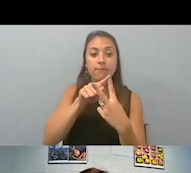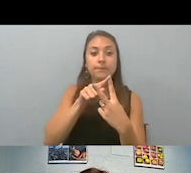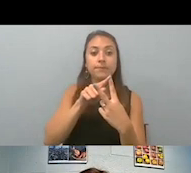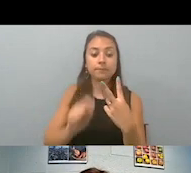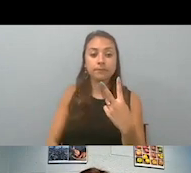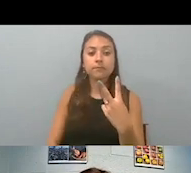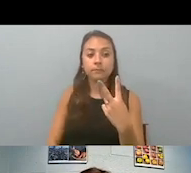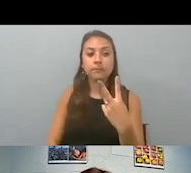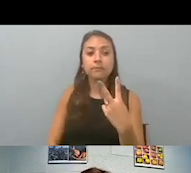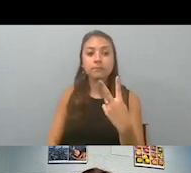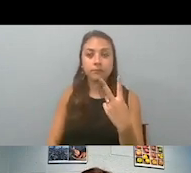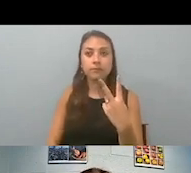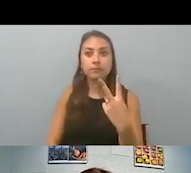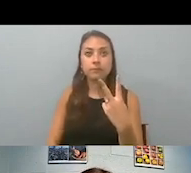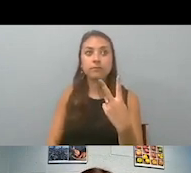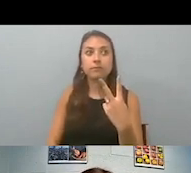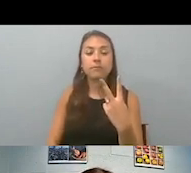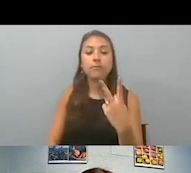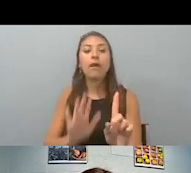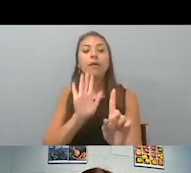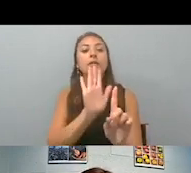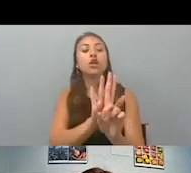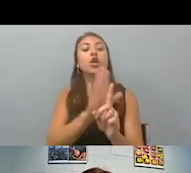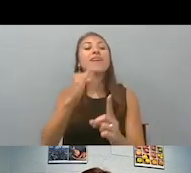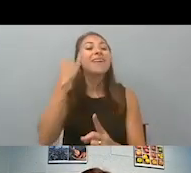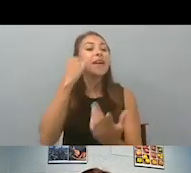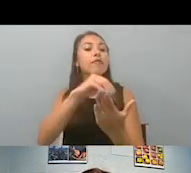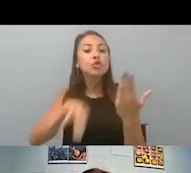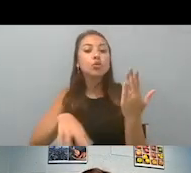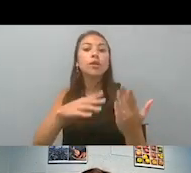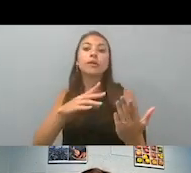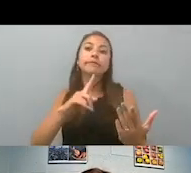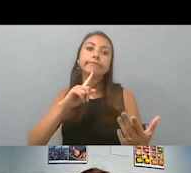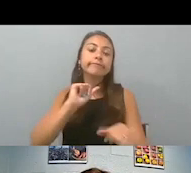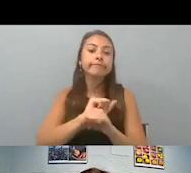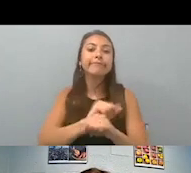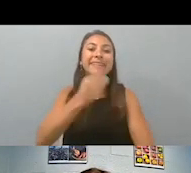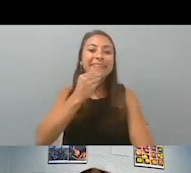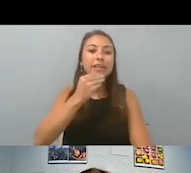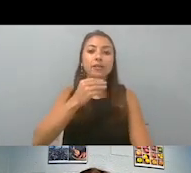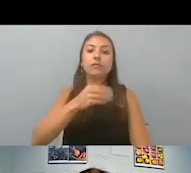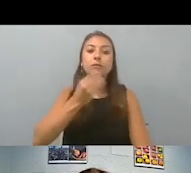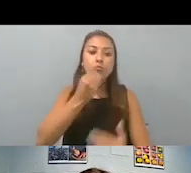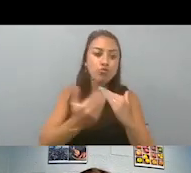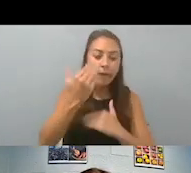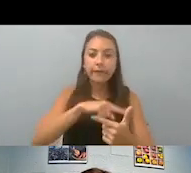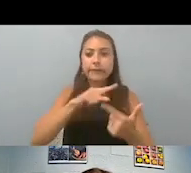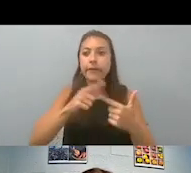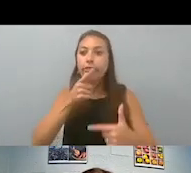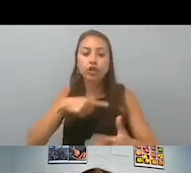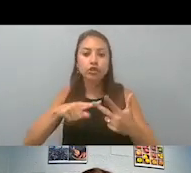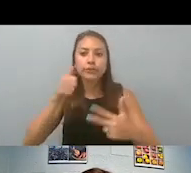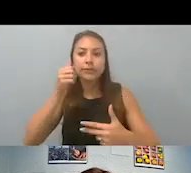for a student who eats a structured 3 meals a day because they're going to be getting 20 meal credits loaded onto